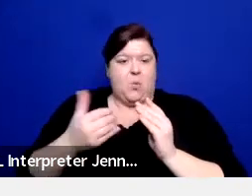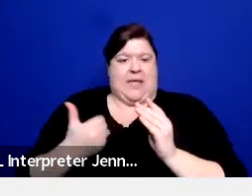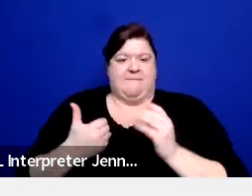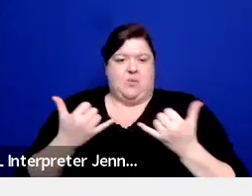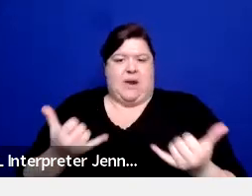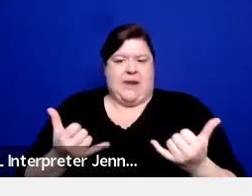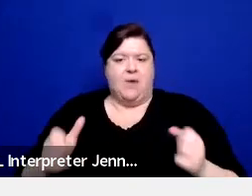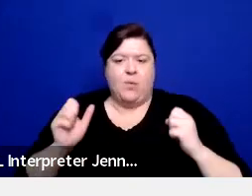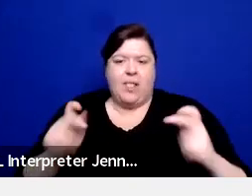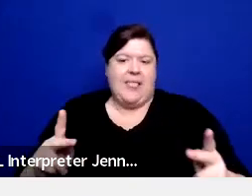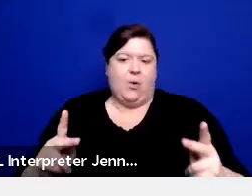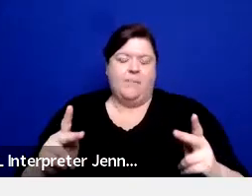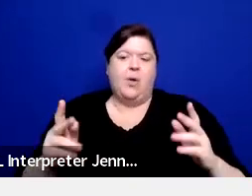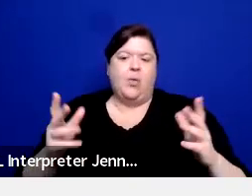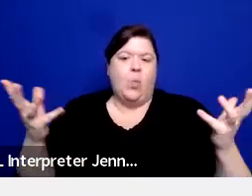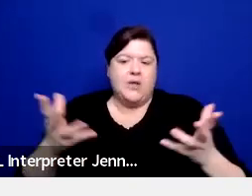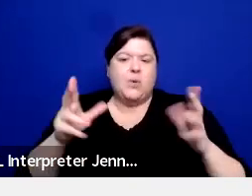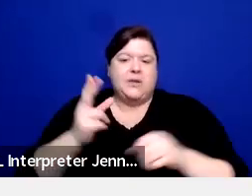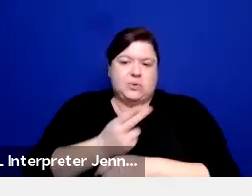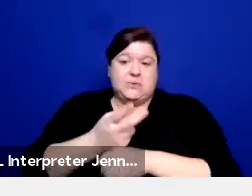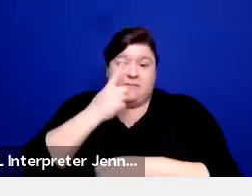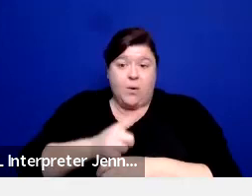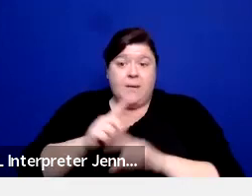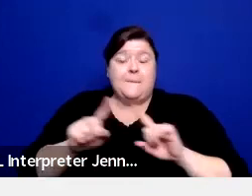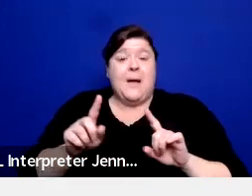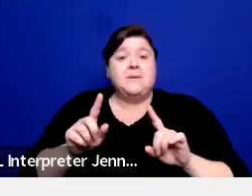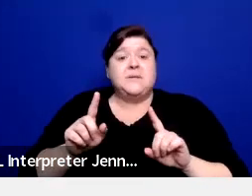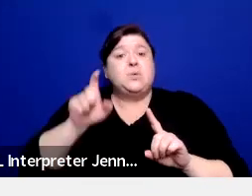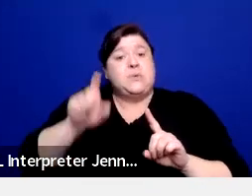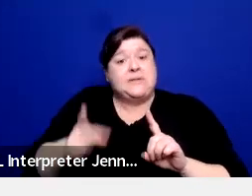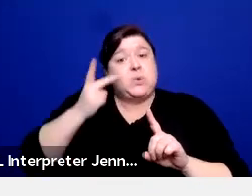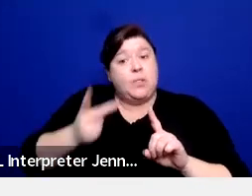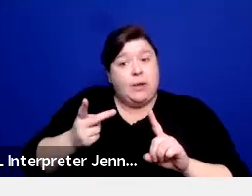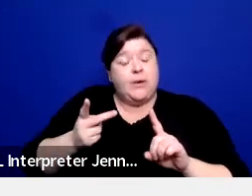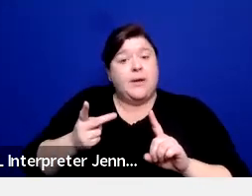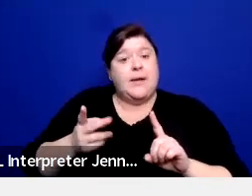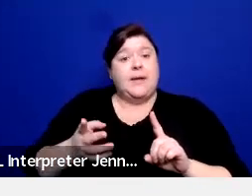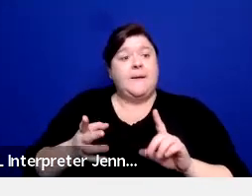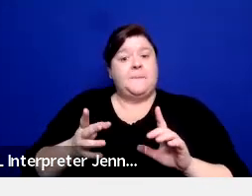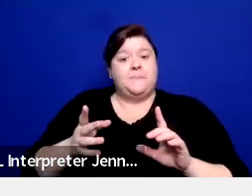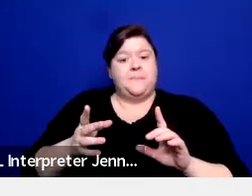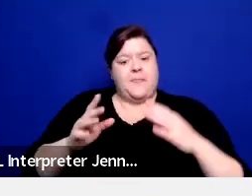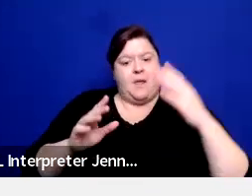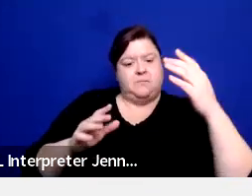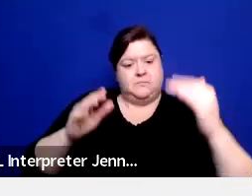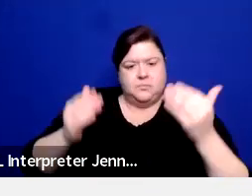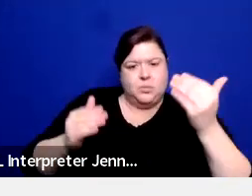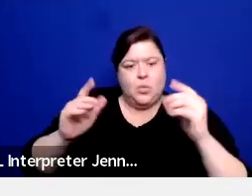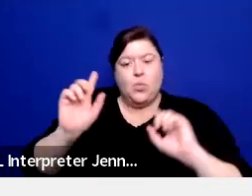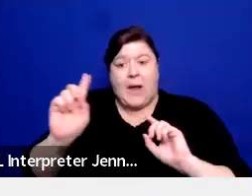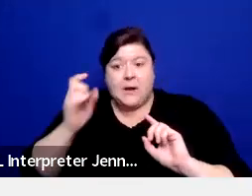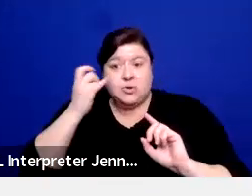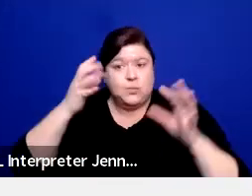allowable expenses right now, but you really need to look and see where that would fall in there to determine